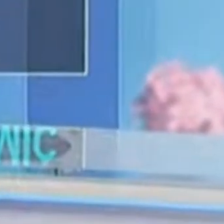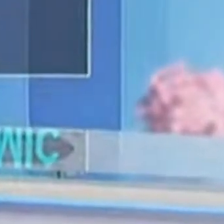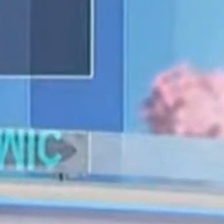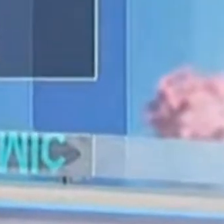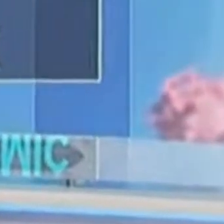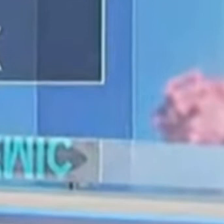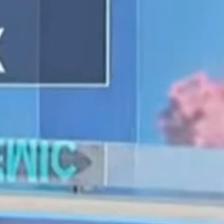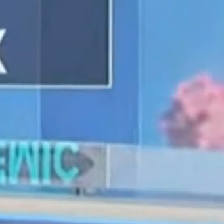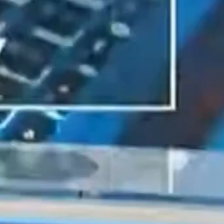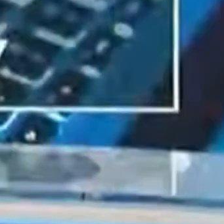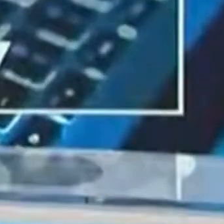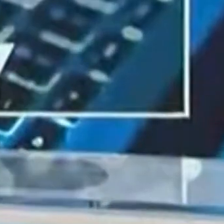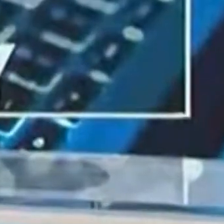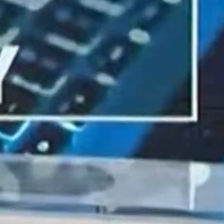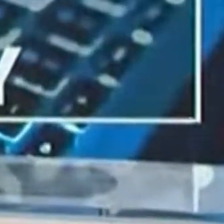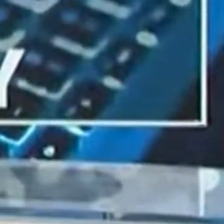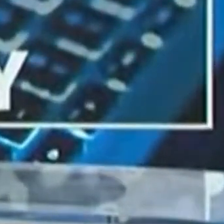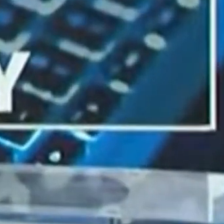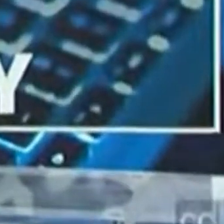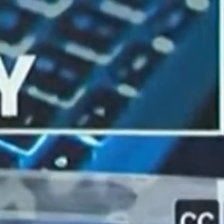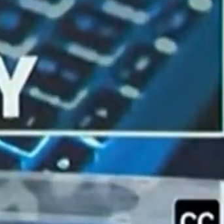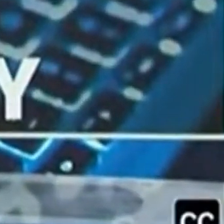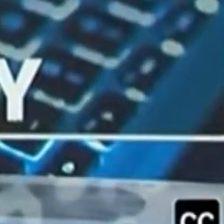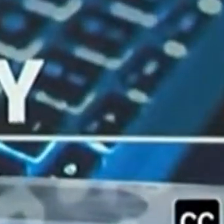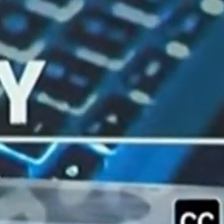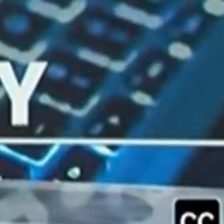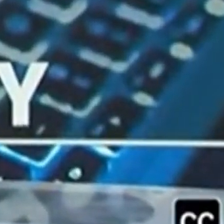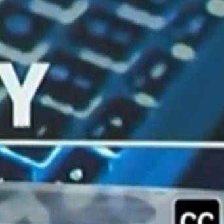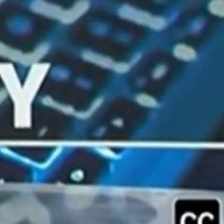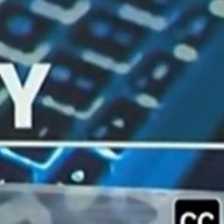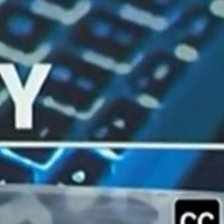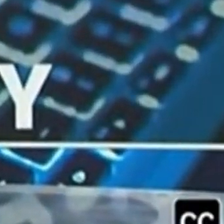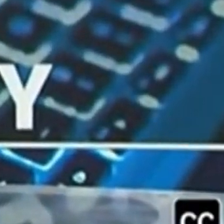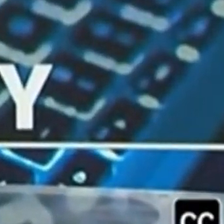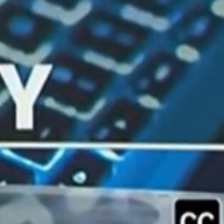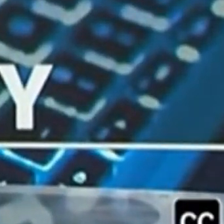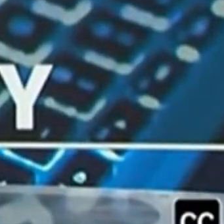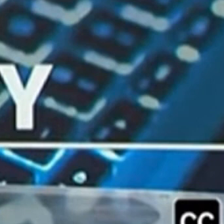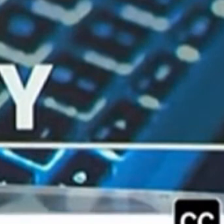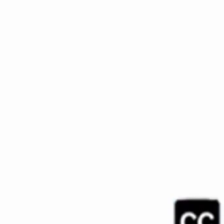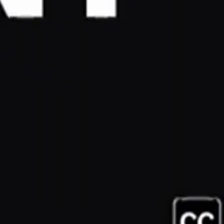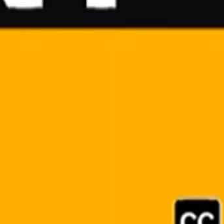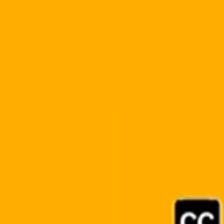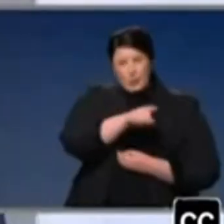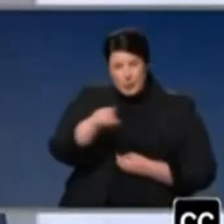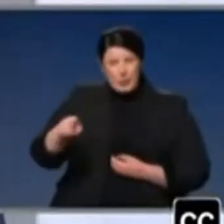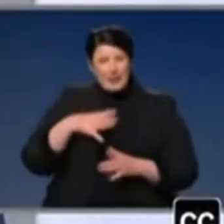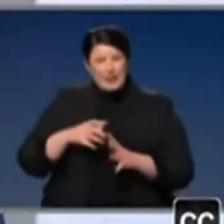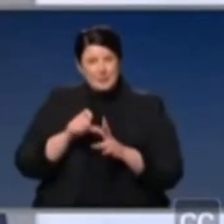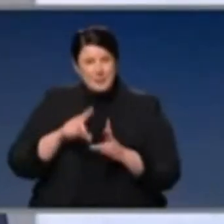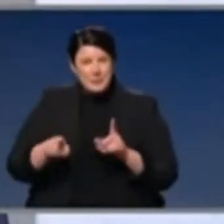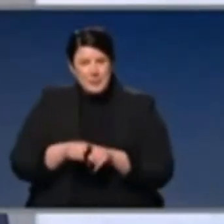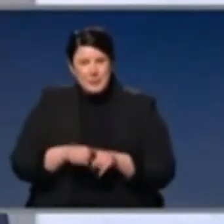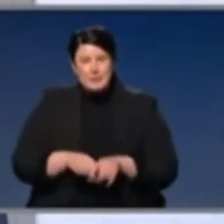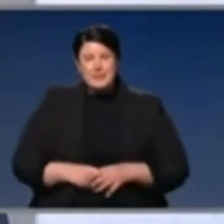you as soon as it begins. But first, we're taking you live to Canberra, where the Prime Minister and Home Affairs Minister are both speaking. Really good